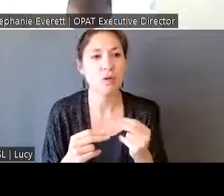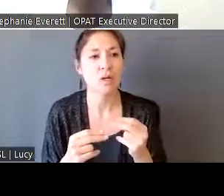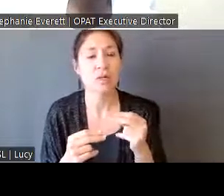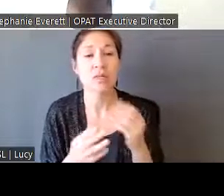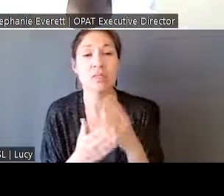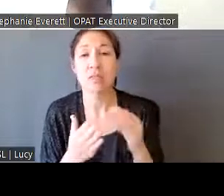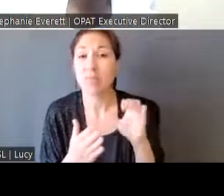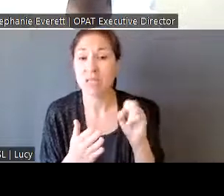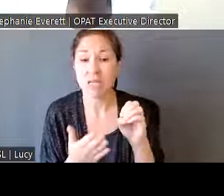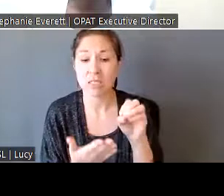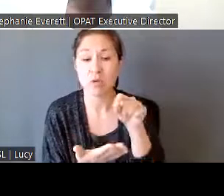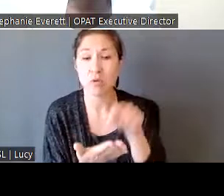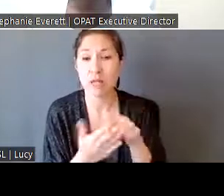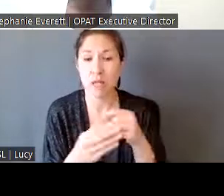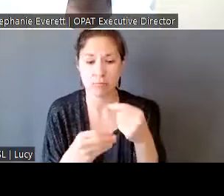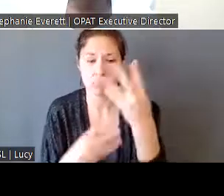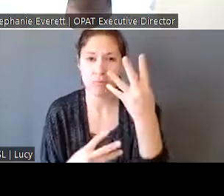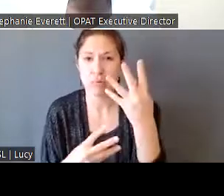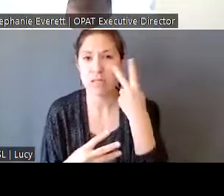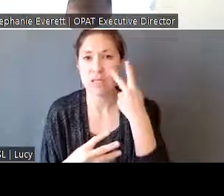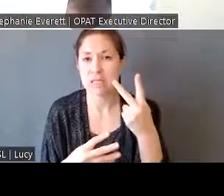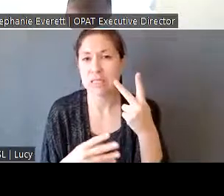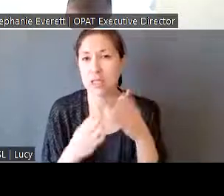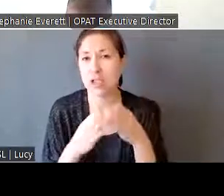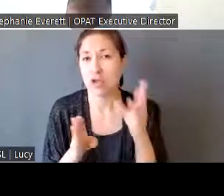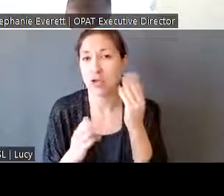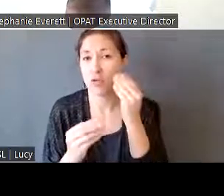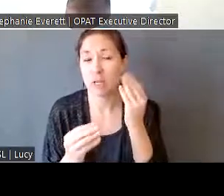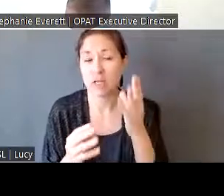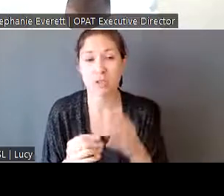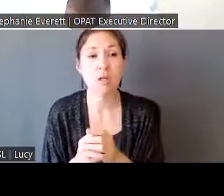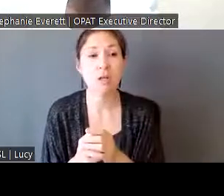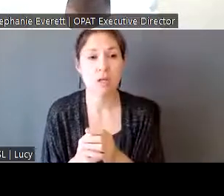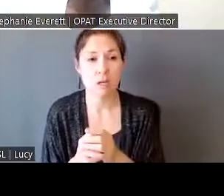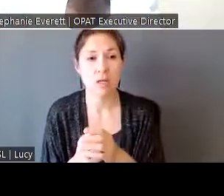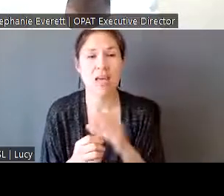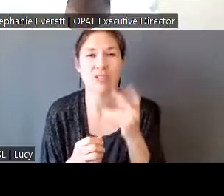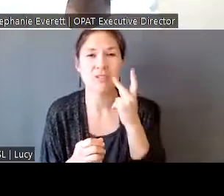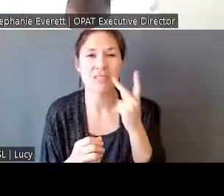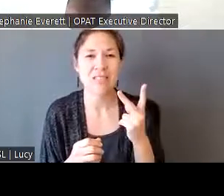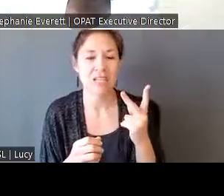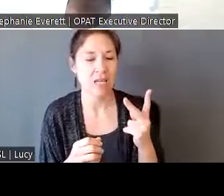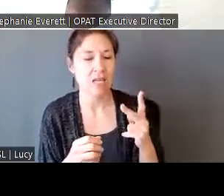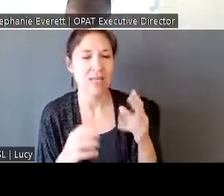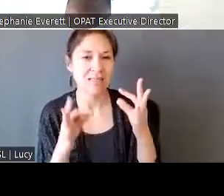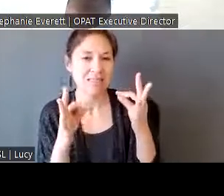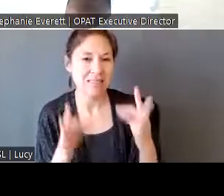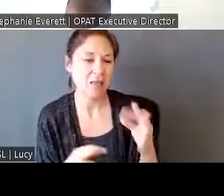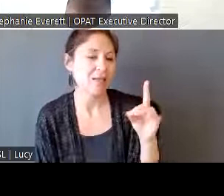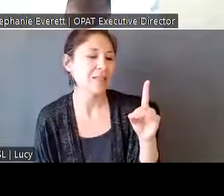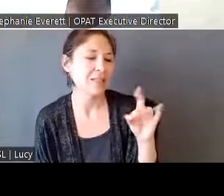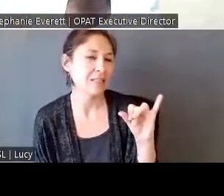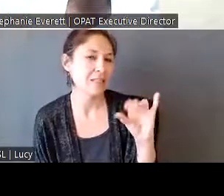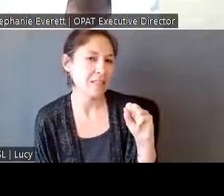cases. And then once we get to disposition, you'll be able to see what those dispositions will look like too. And that's